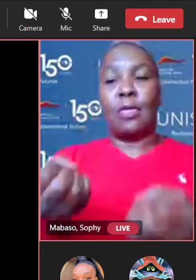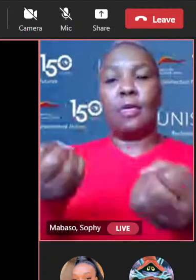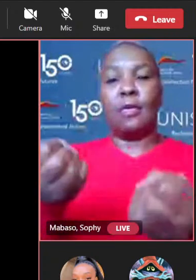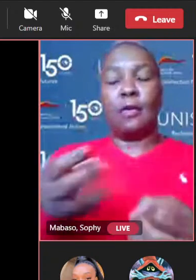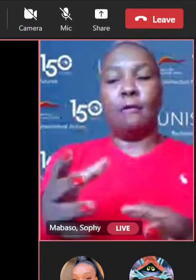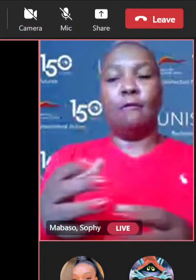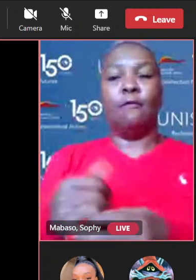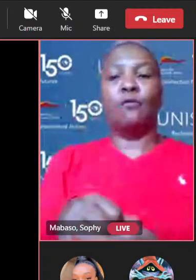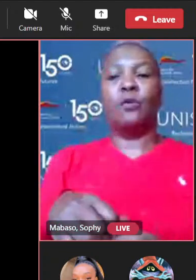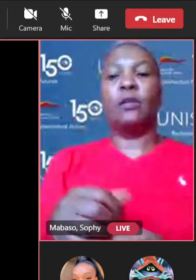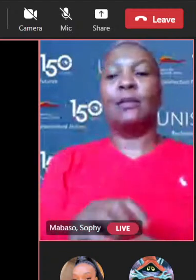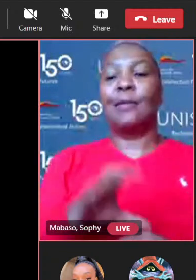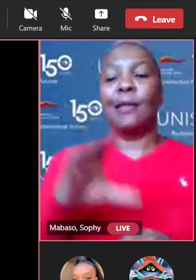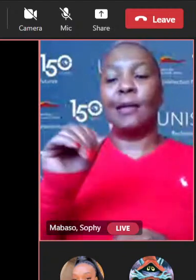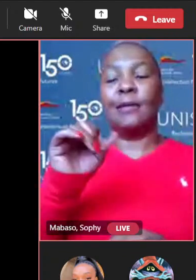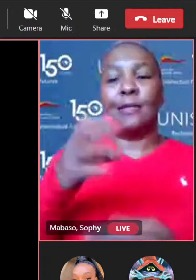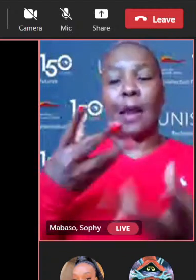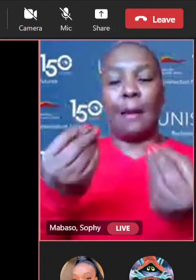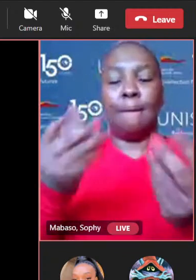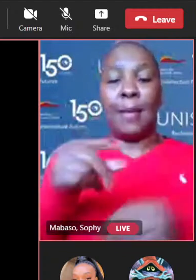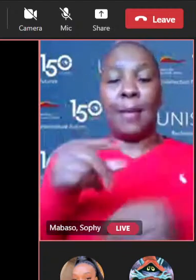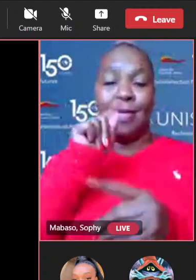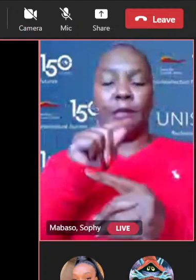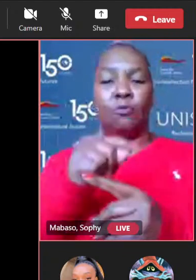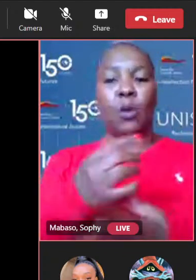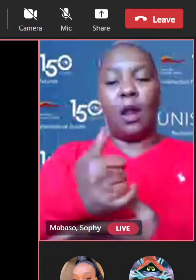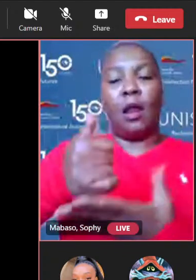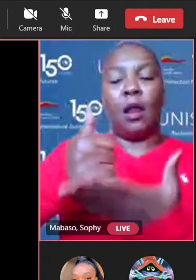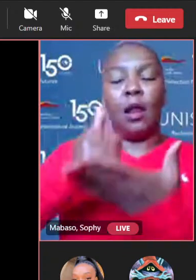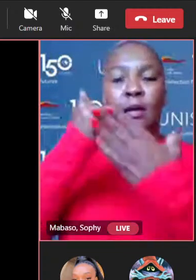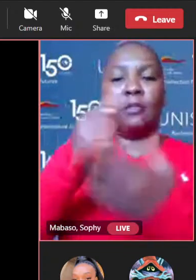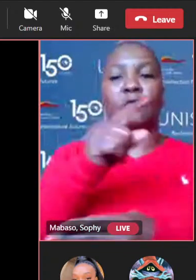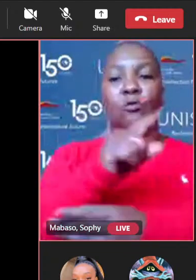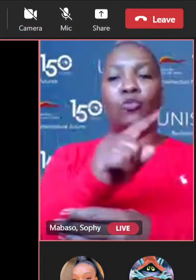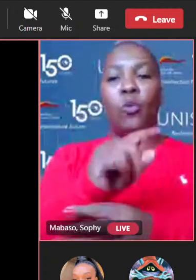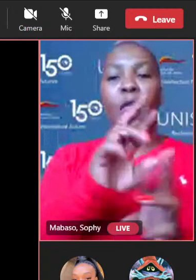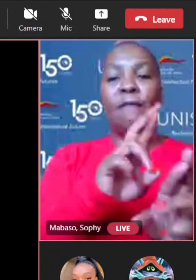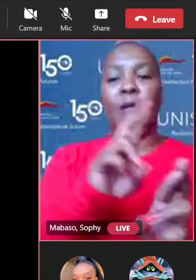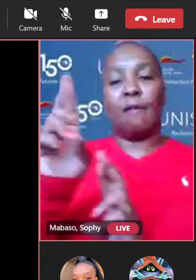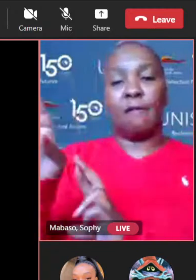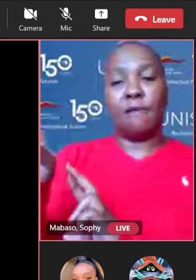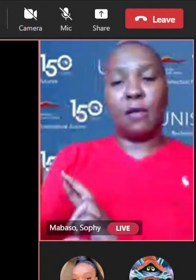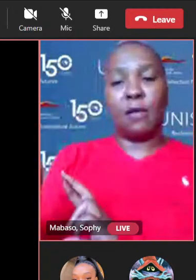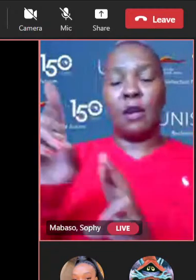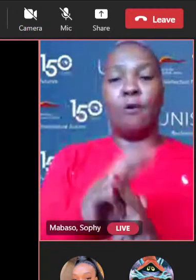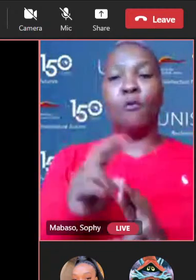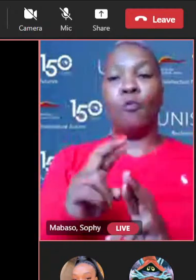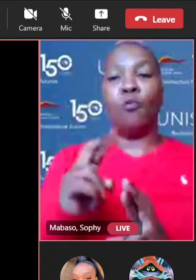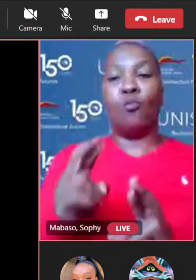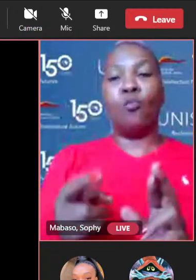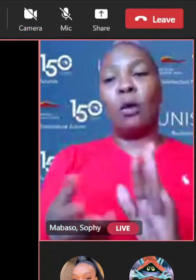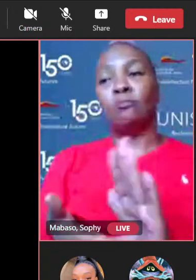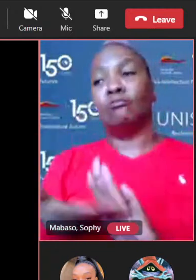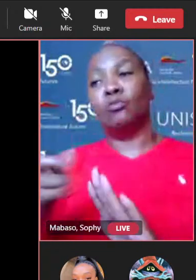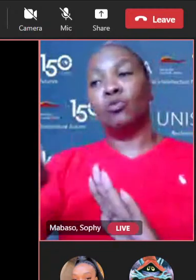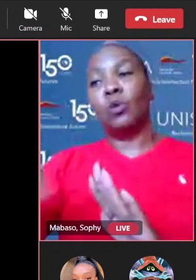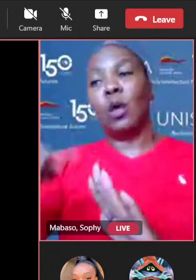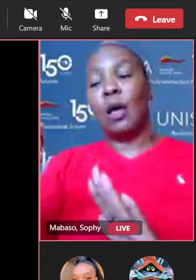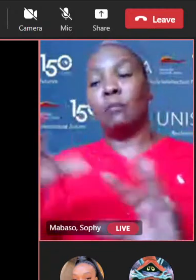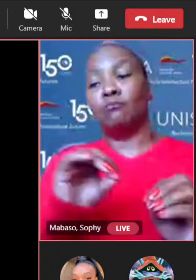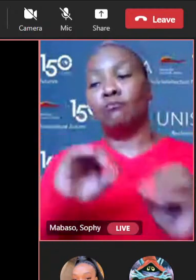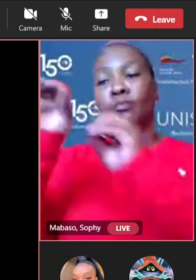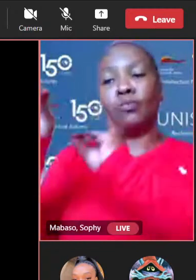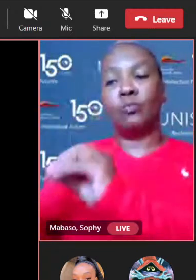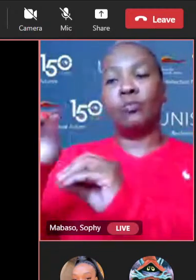that case number assists you to as reference when you are escalating your matter and saying, I've been waiting